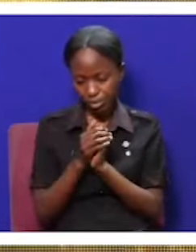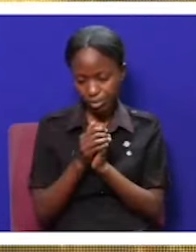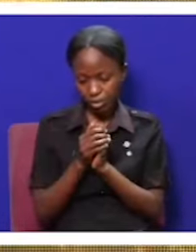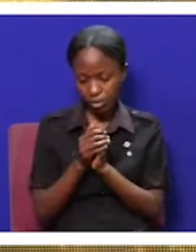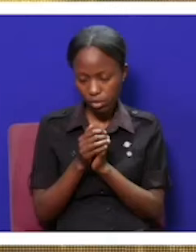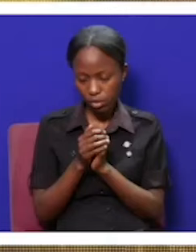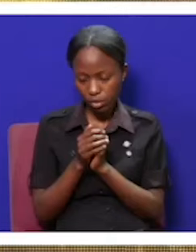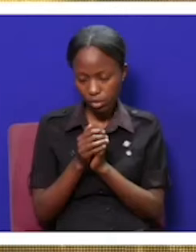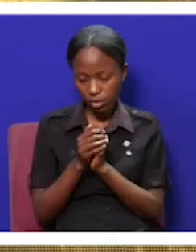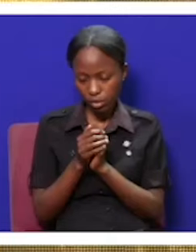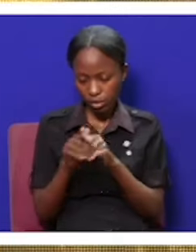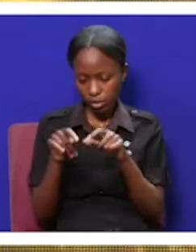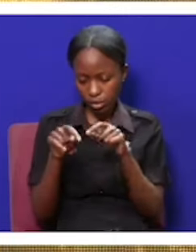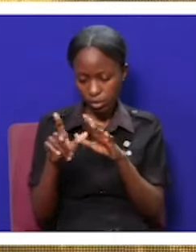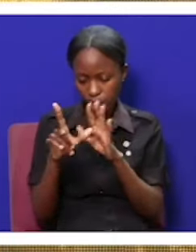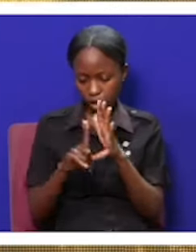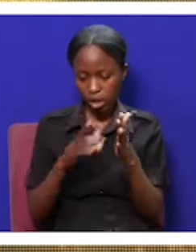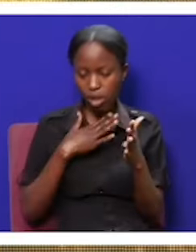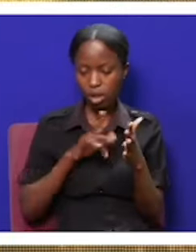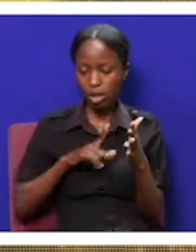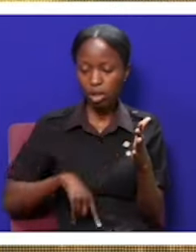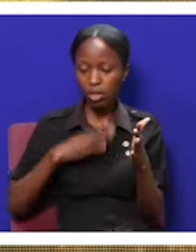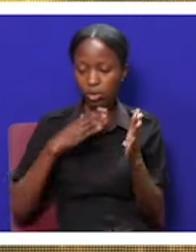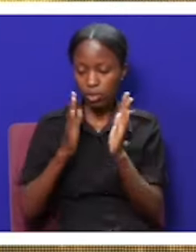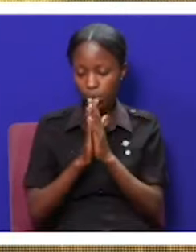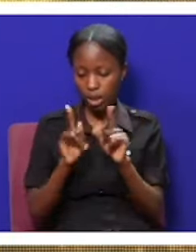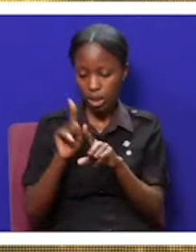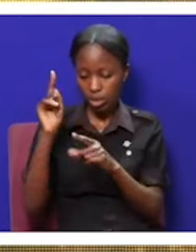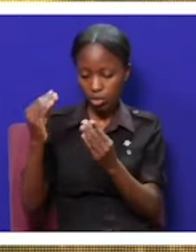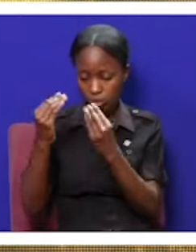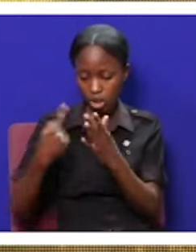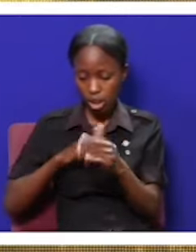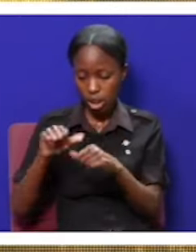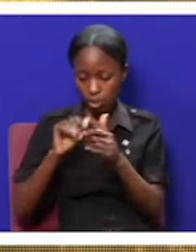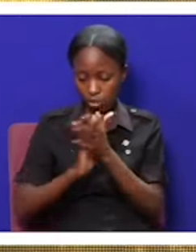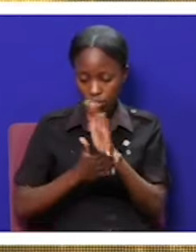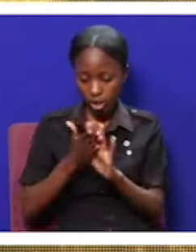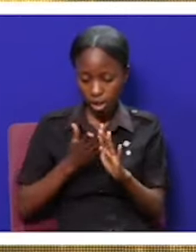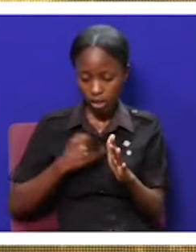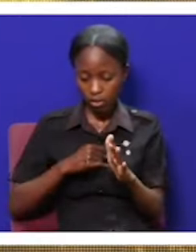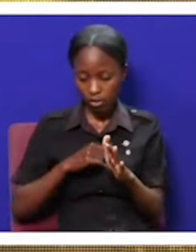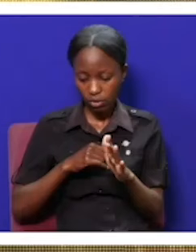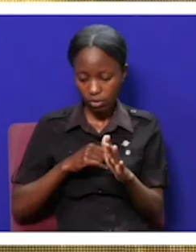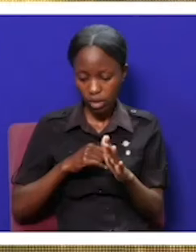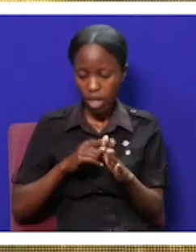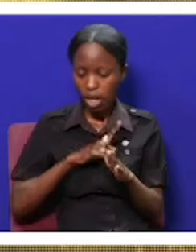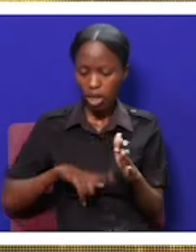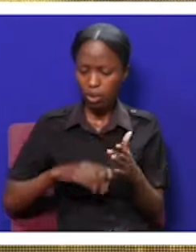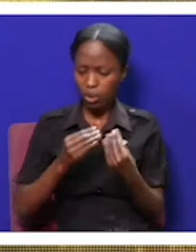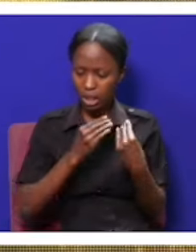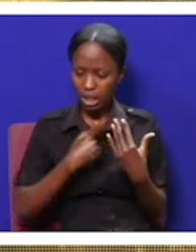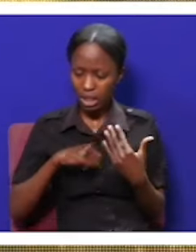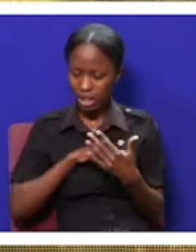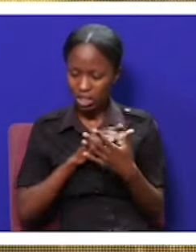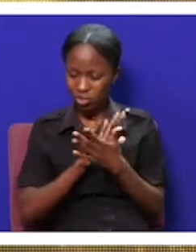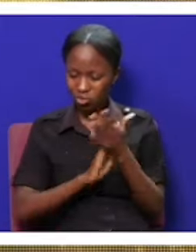and followed this lesson. We pray, God, that as you've taught us about forgiveness, teach us to forgive in our hearts.